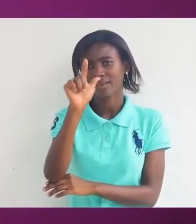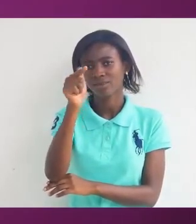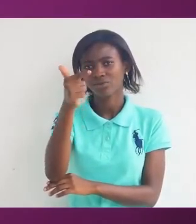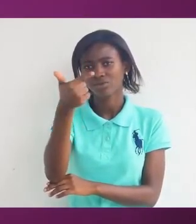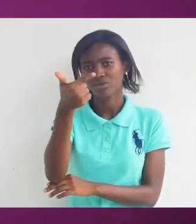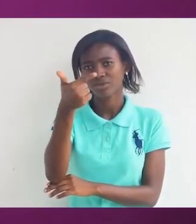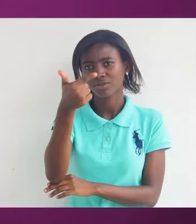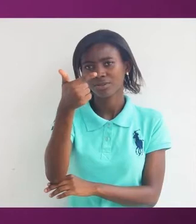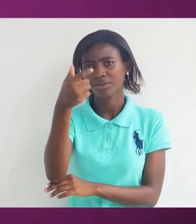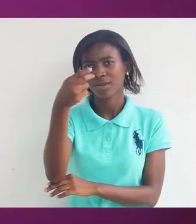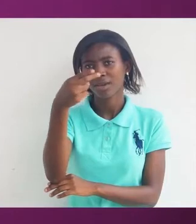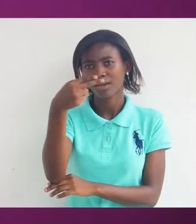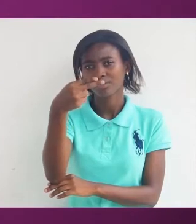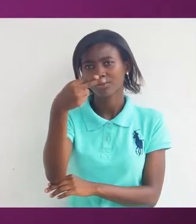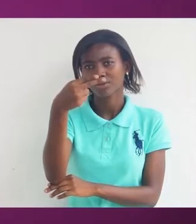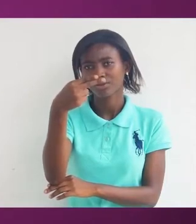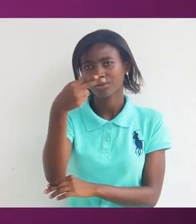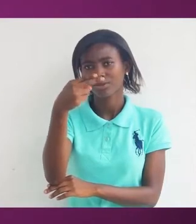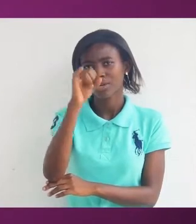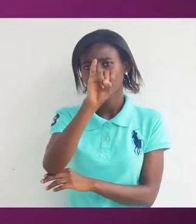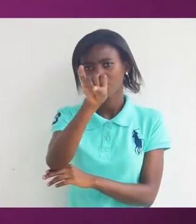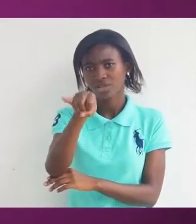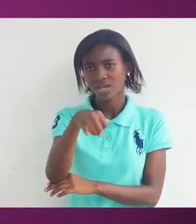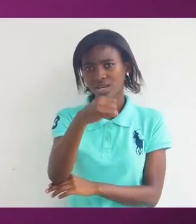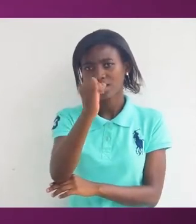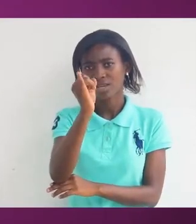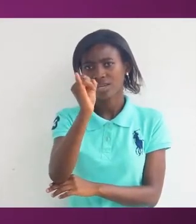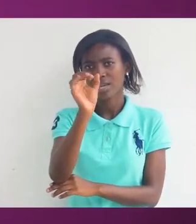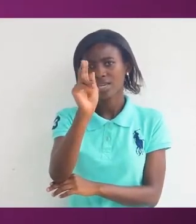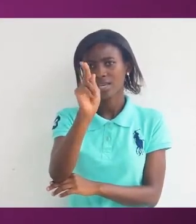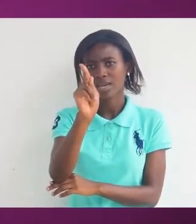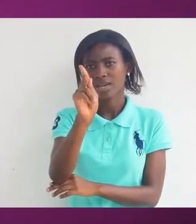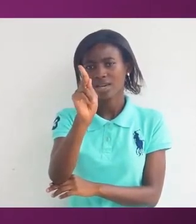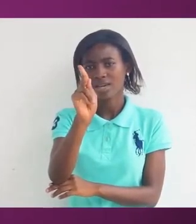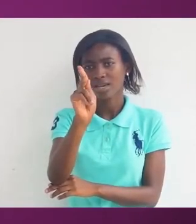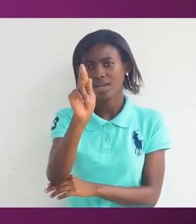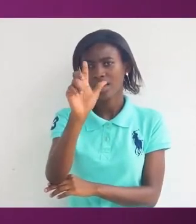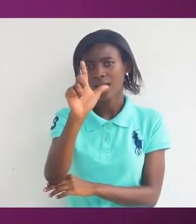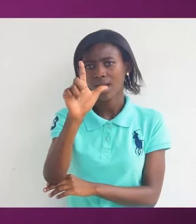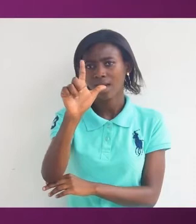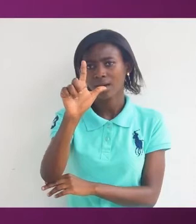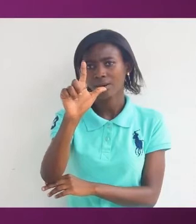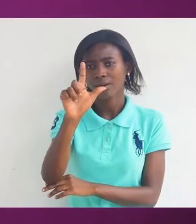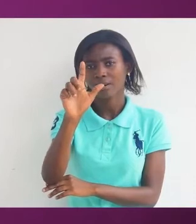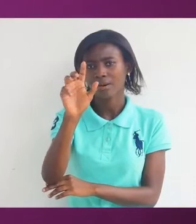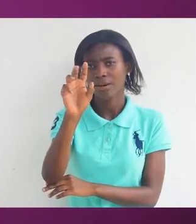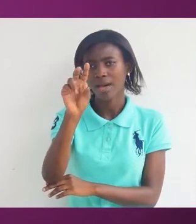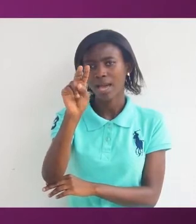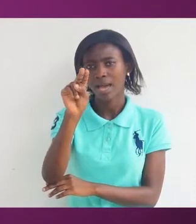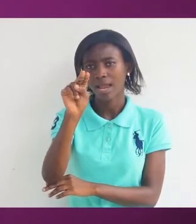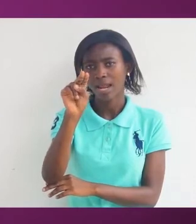G, H, J, K, L,